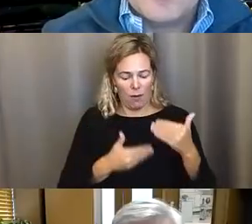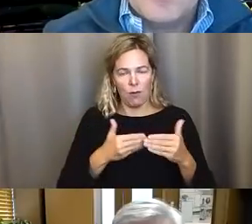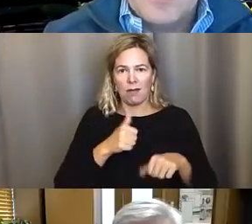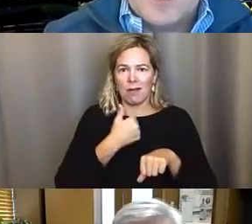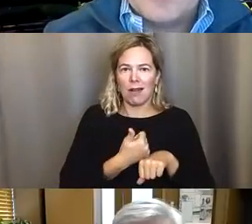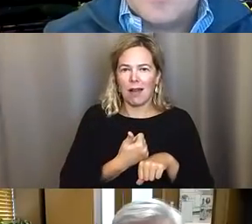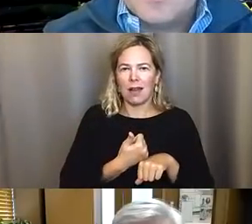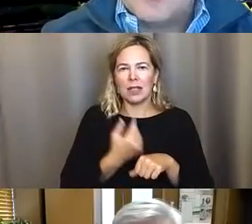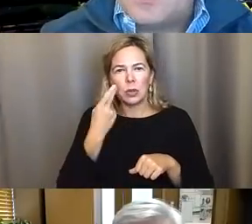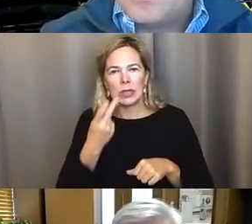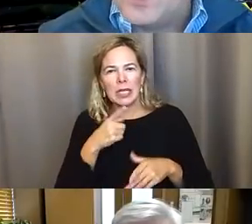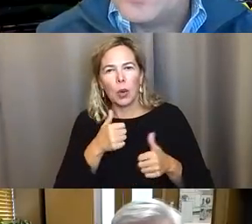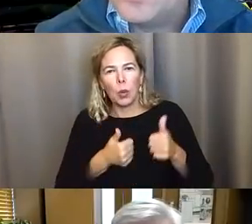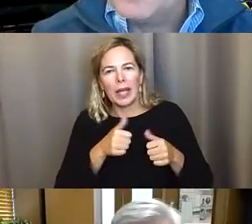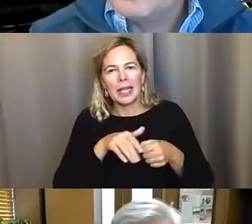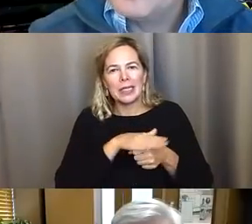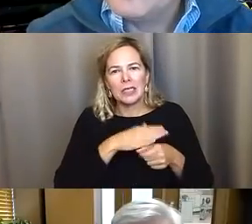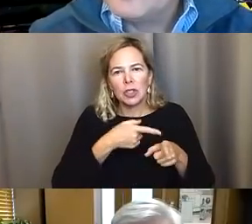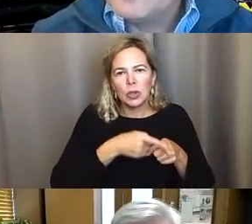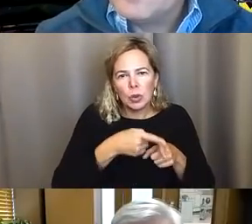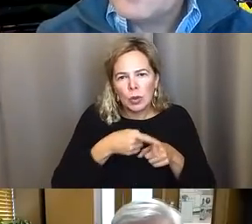rifts and continued heavy workload?